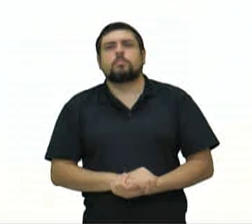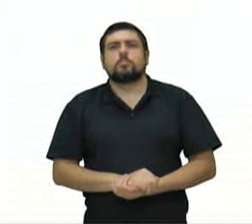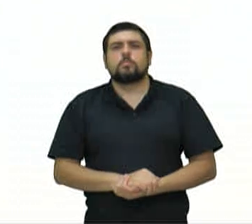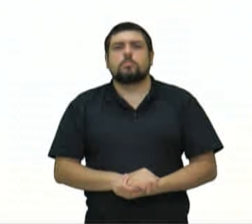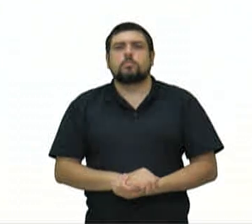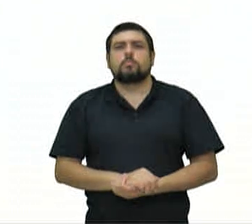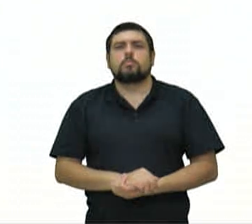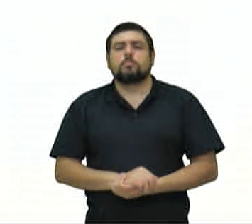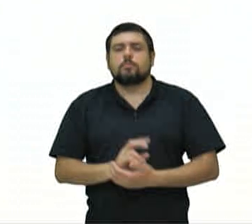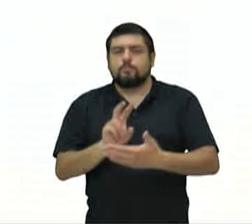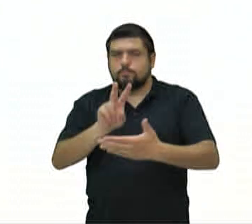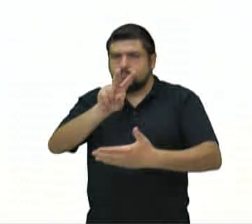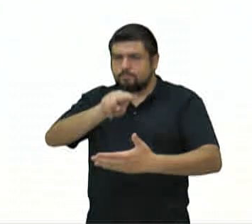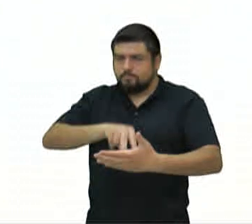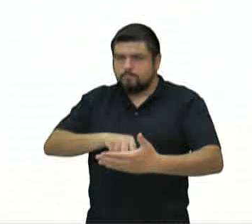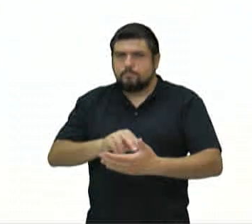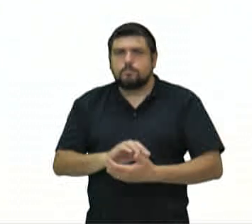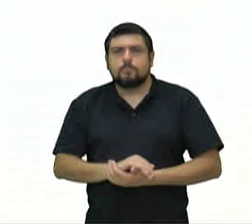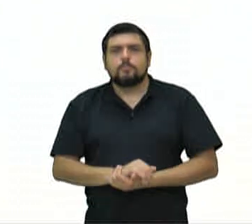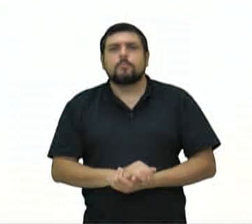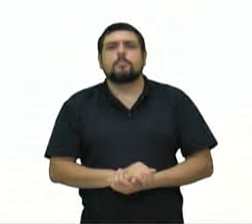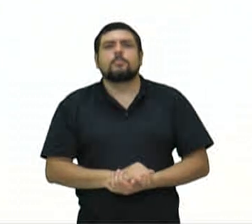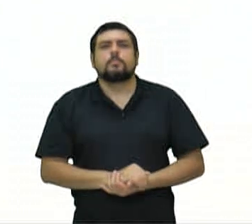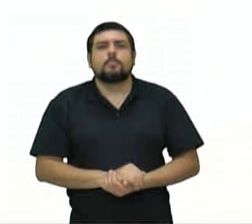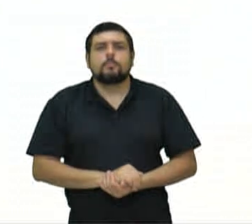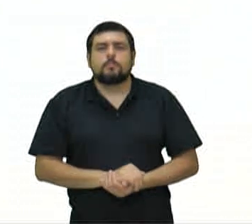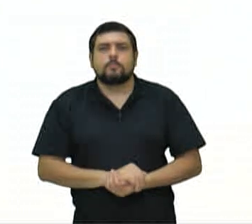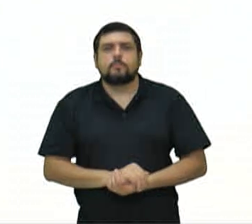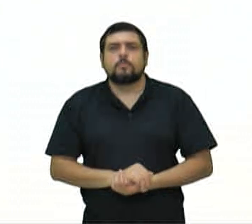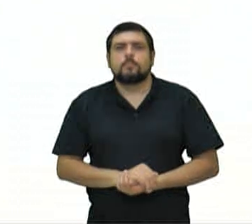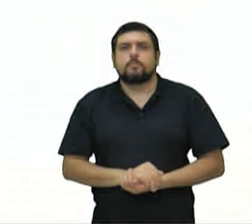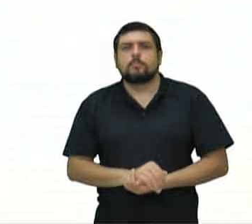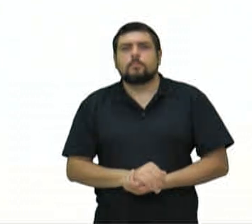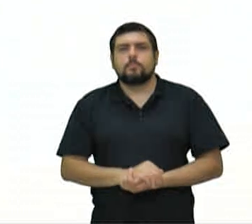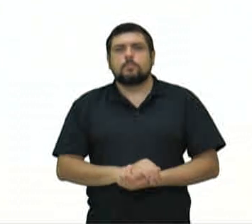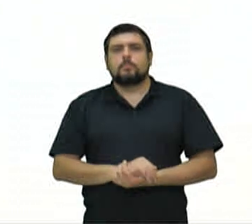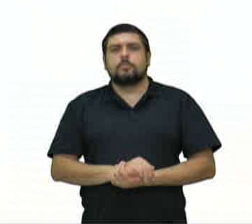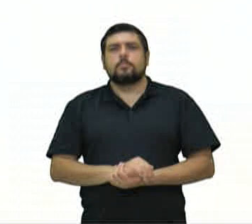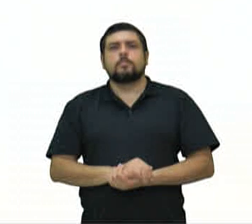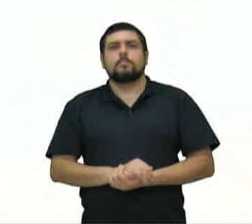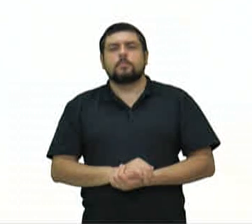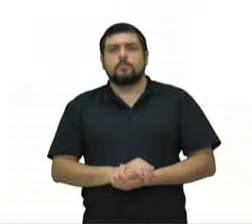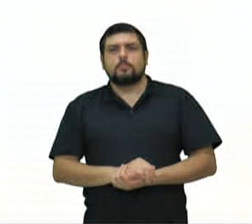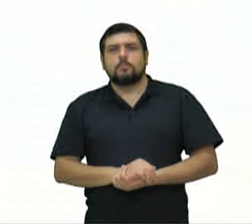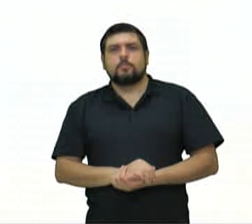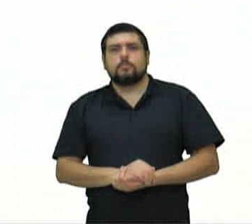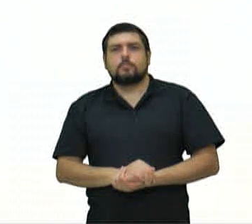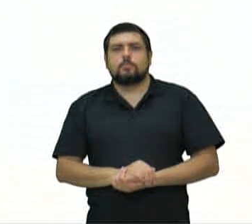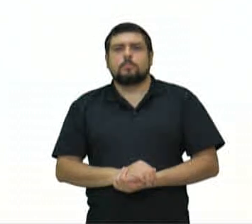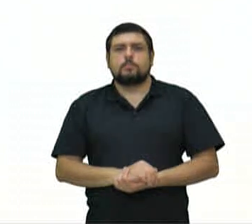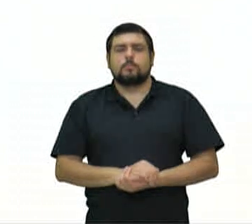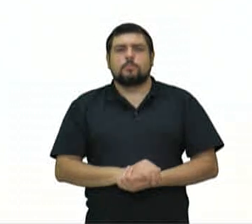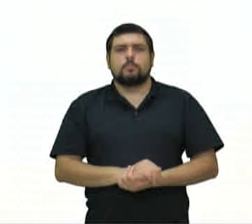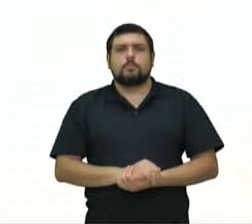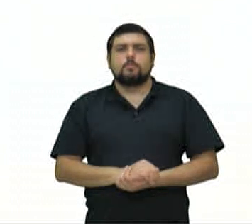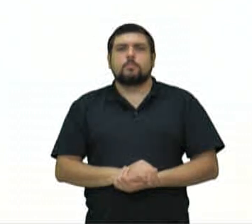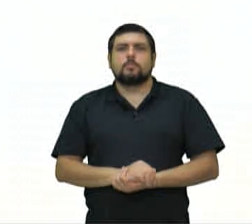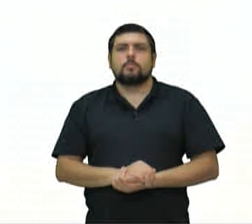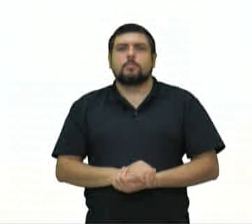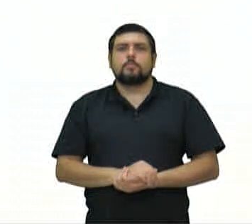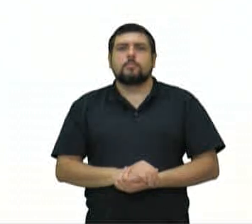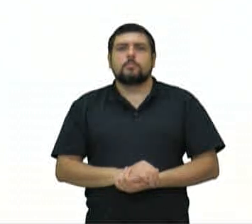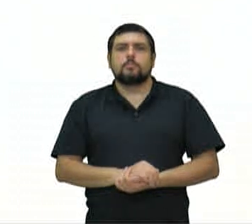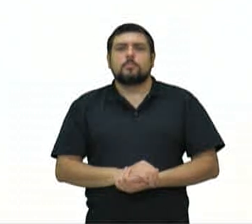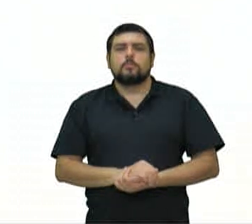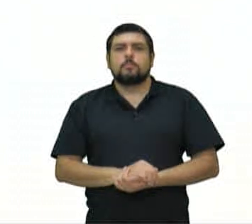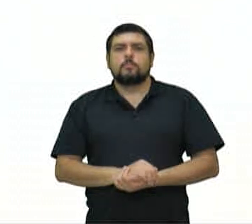history teacher. It is actually this teacher that I have to thank for my love of history. I've